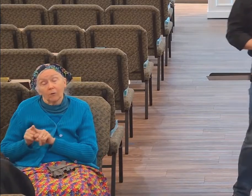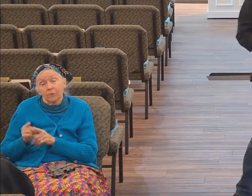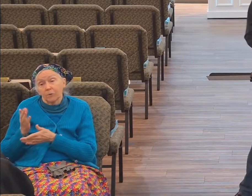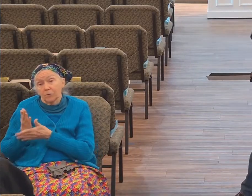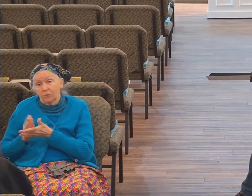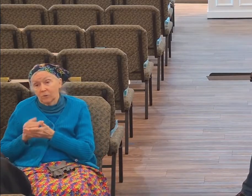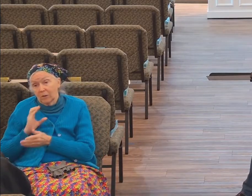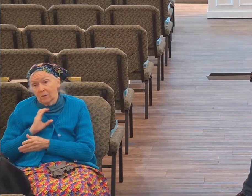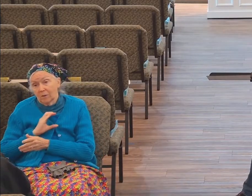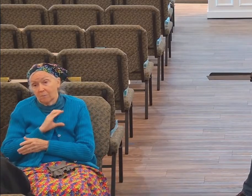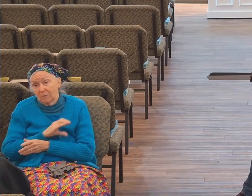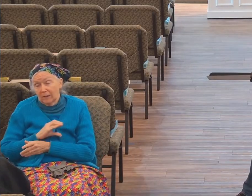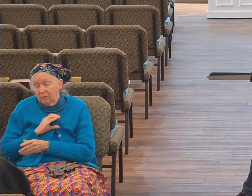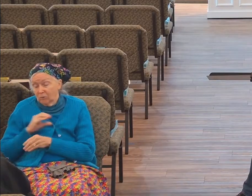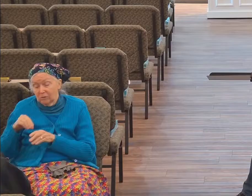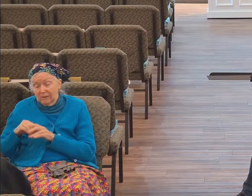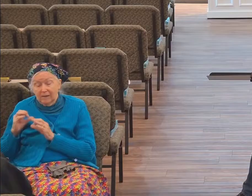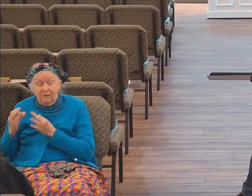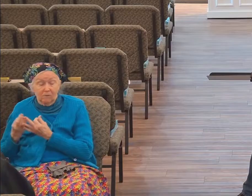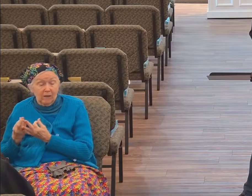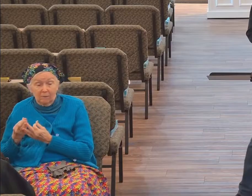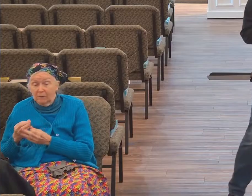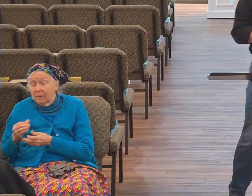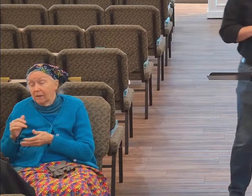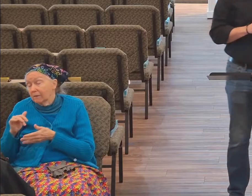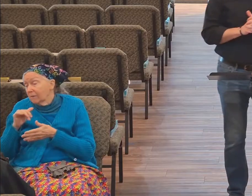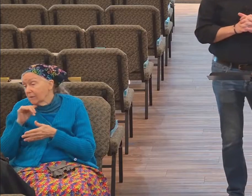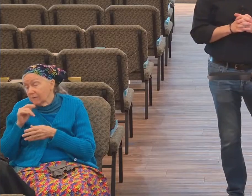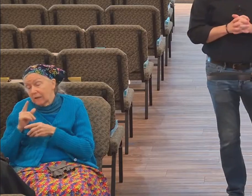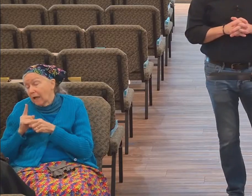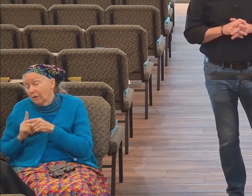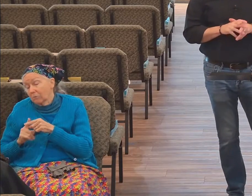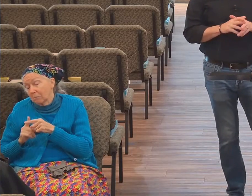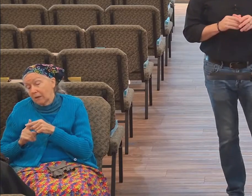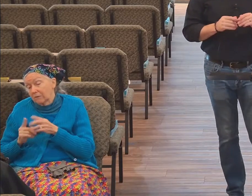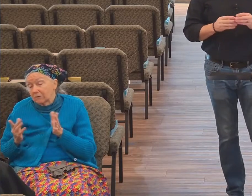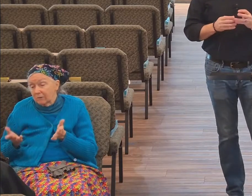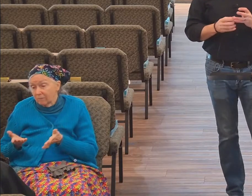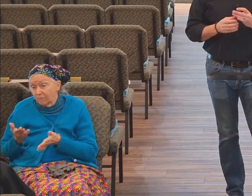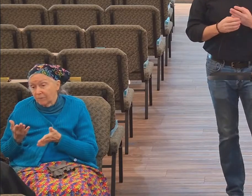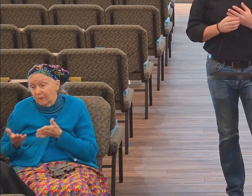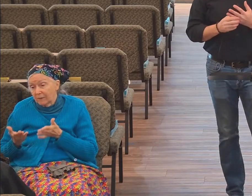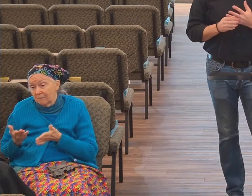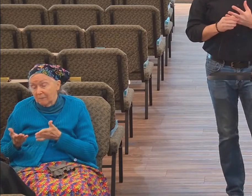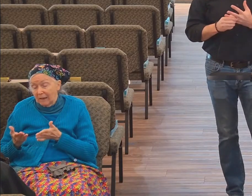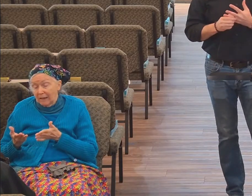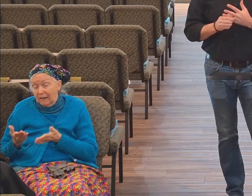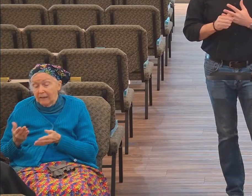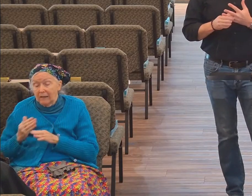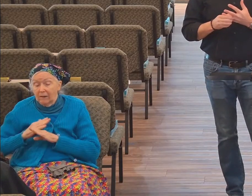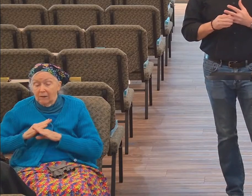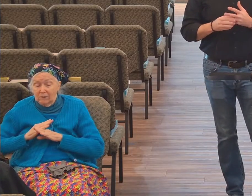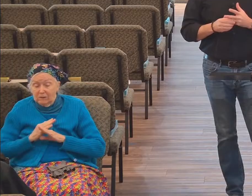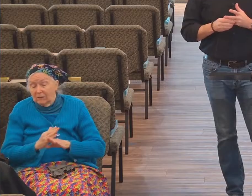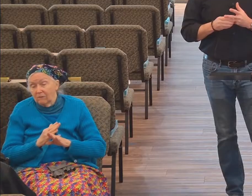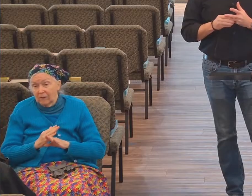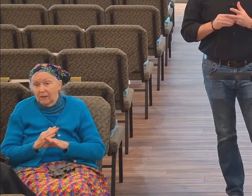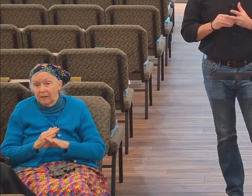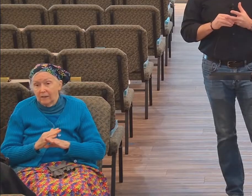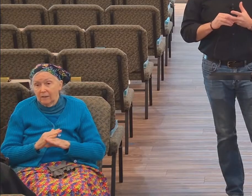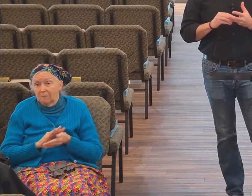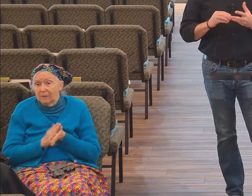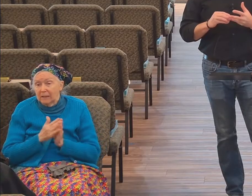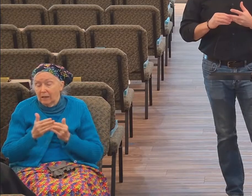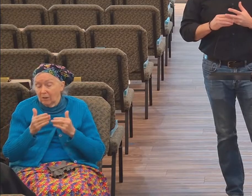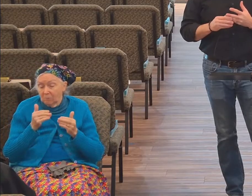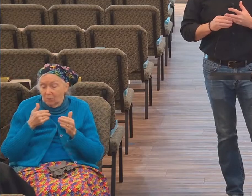characteristics that are maybe not so positive Mm-hmm. that might kind of get in the way of being a close family,